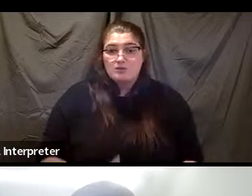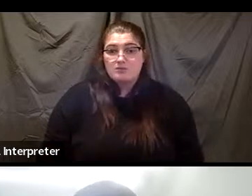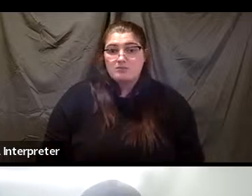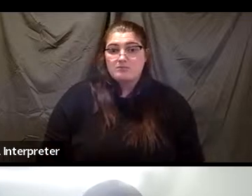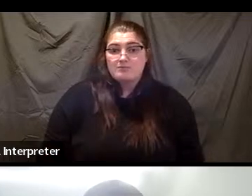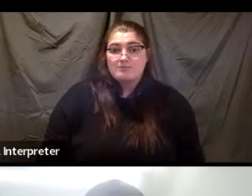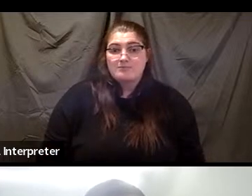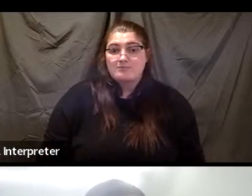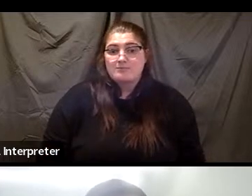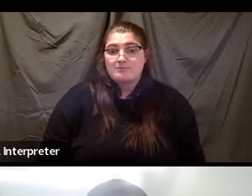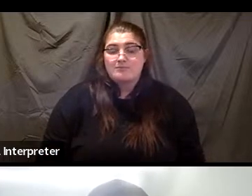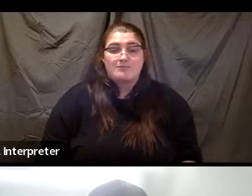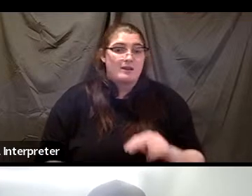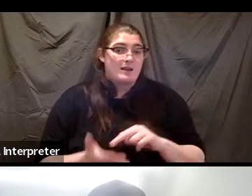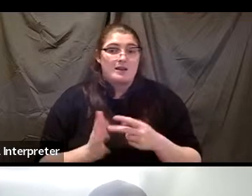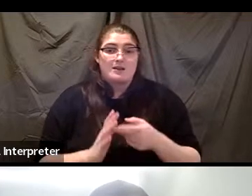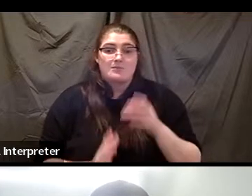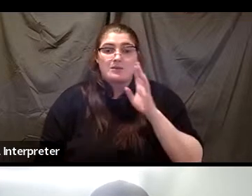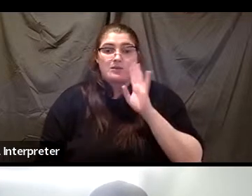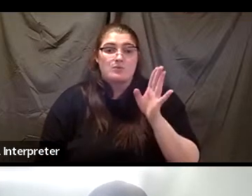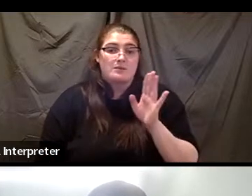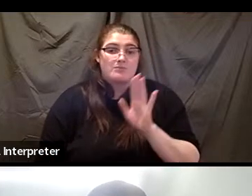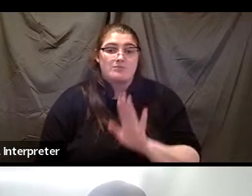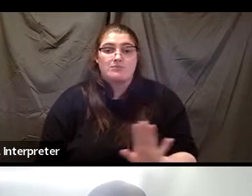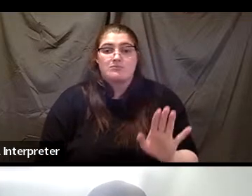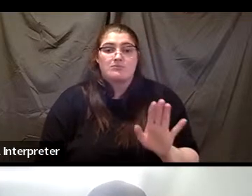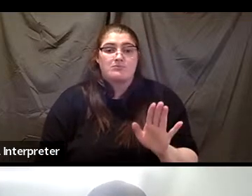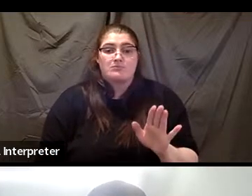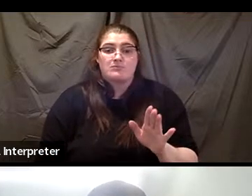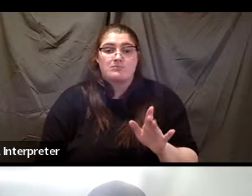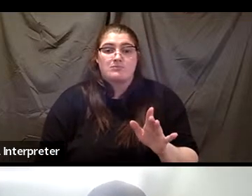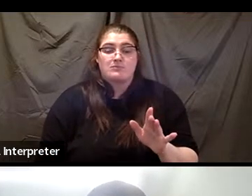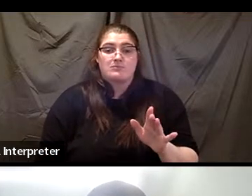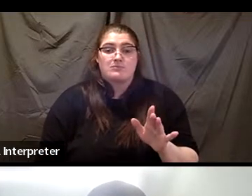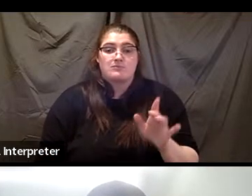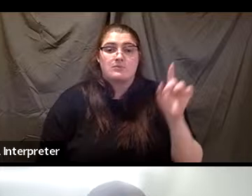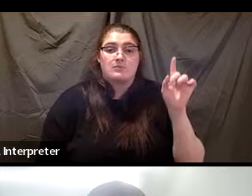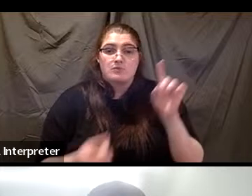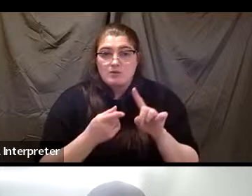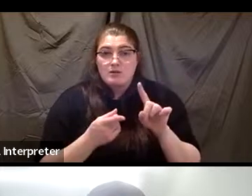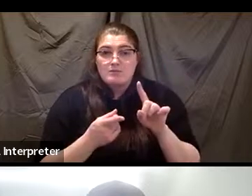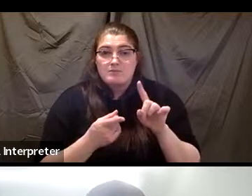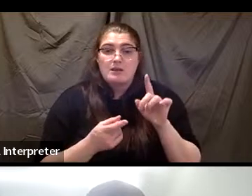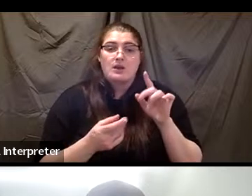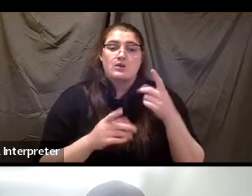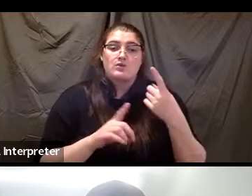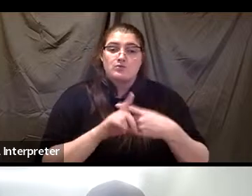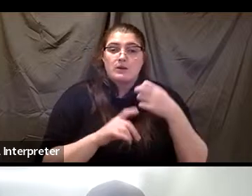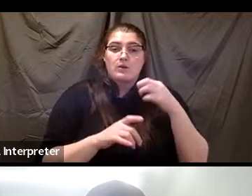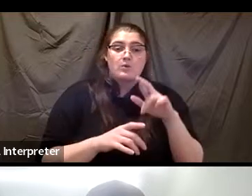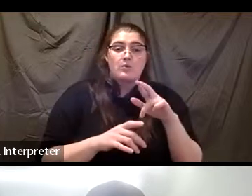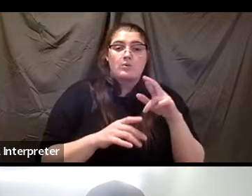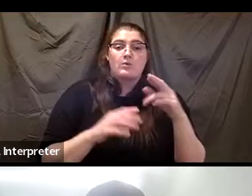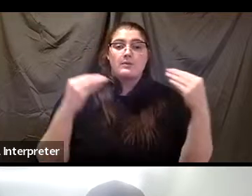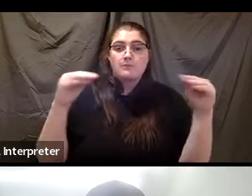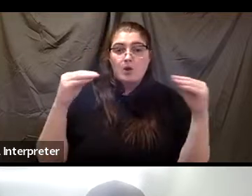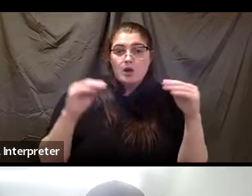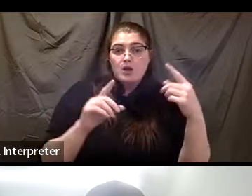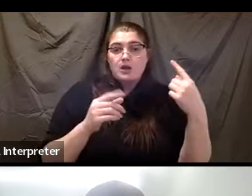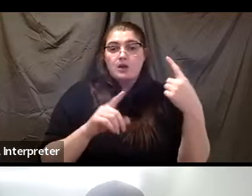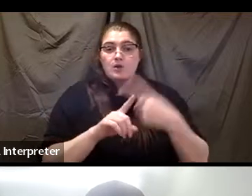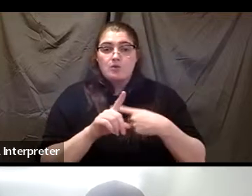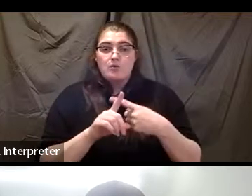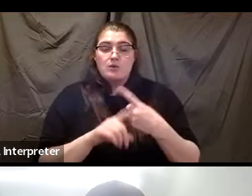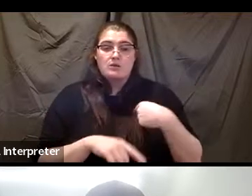I mean, it's going to be either subsidized rents or market rents. So we'll just have to use those